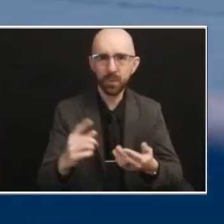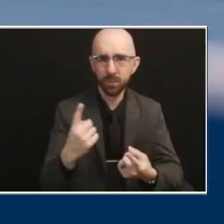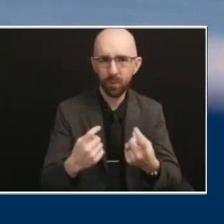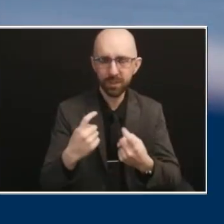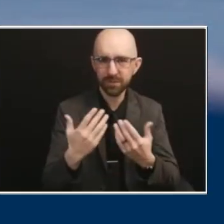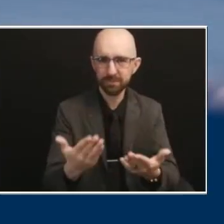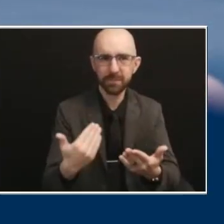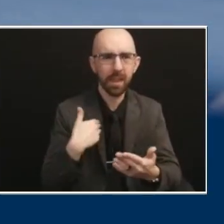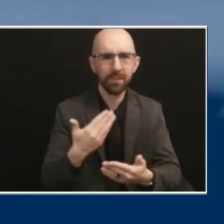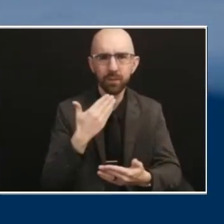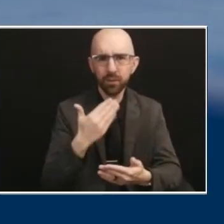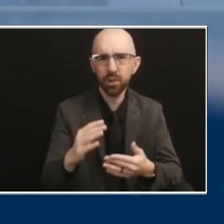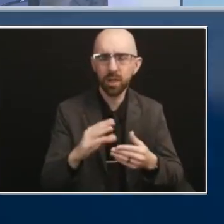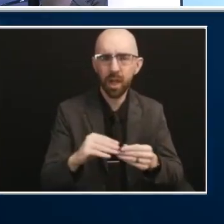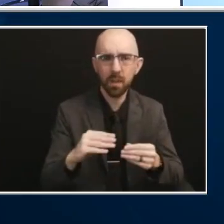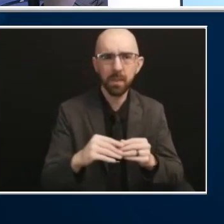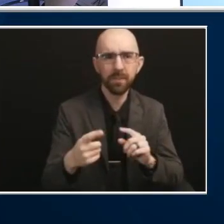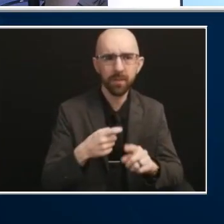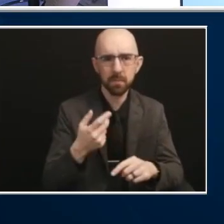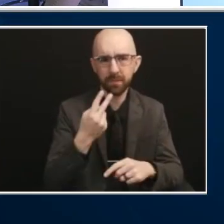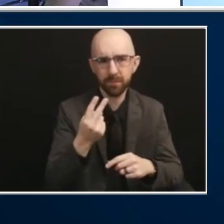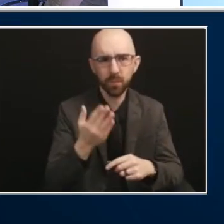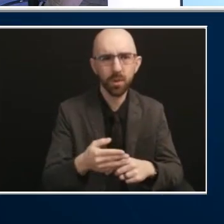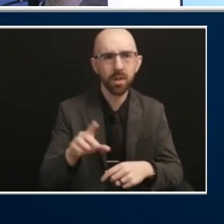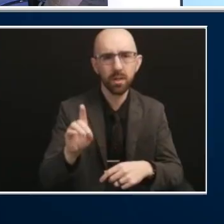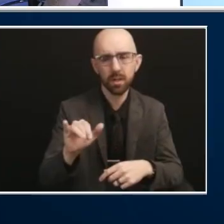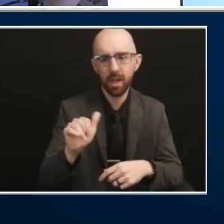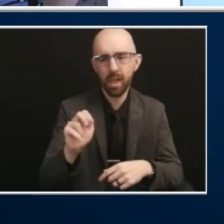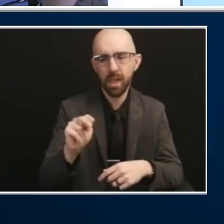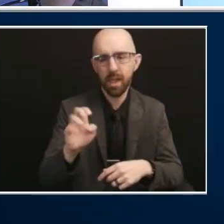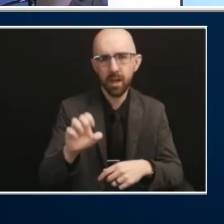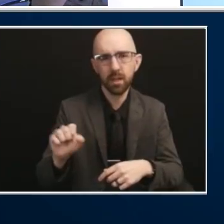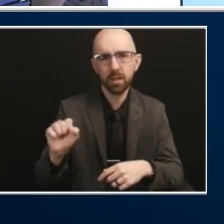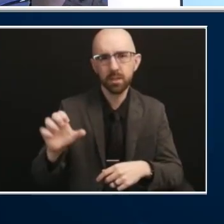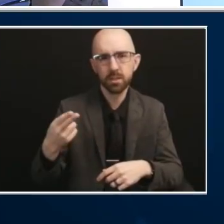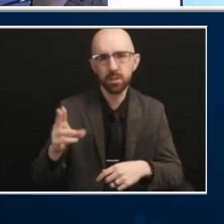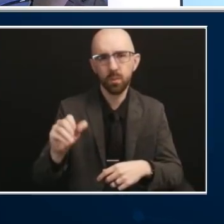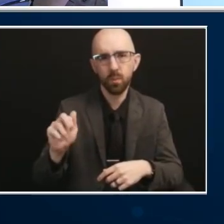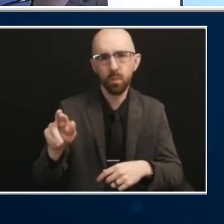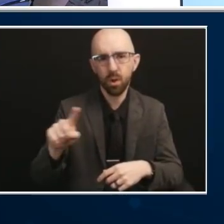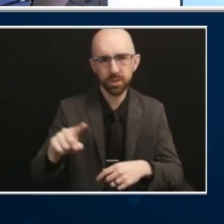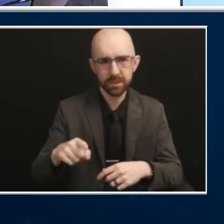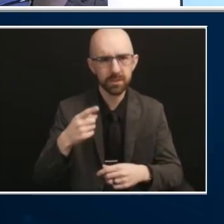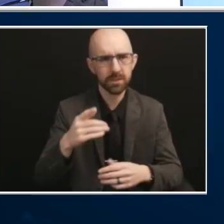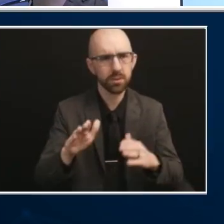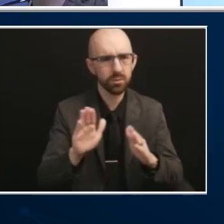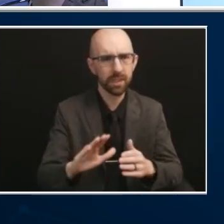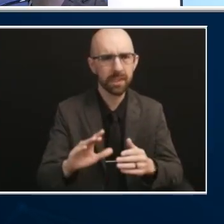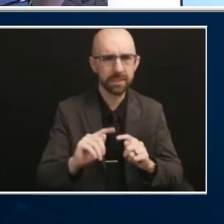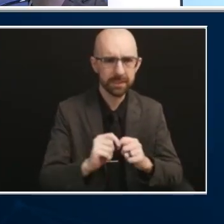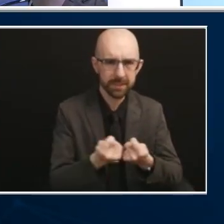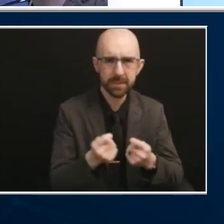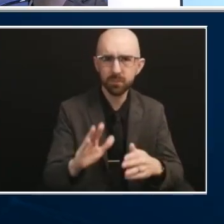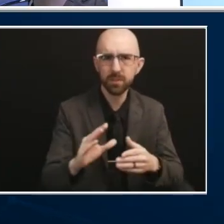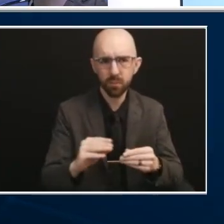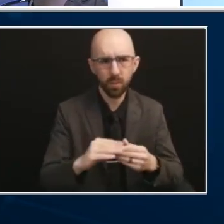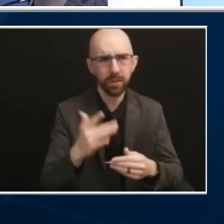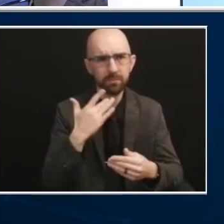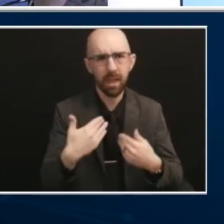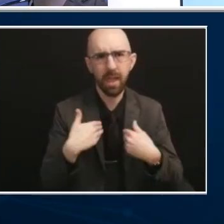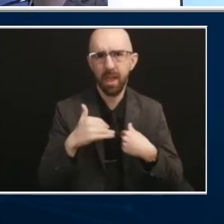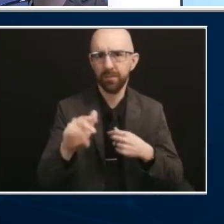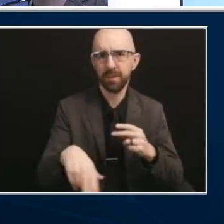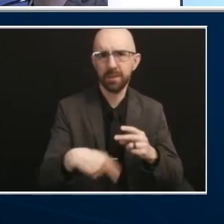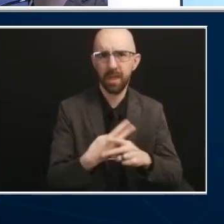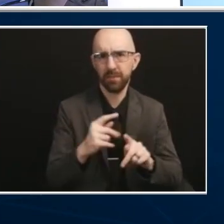great comment from one of our viewers, Diane Schwartz. She writes, great story, what a great team. We're fortunate to have a team like this in Kansas